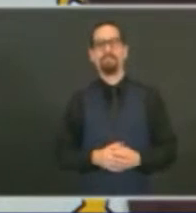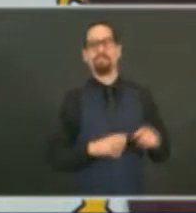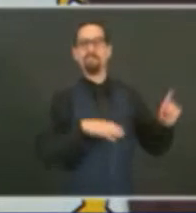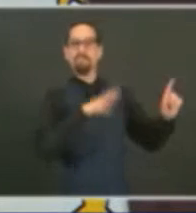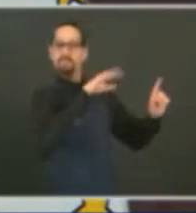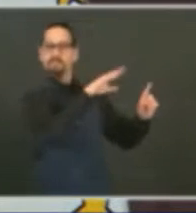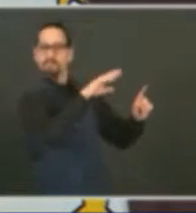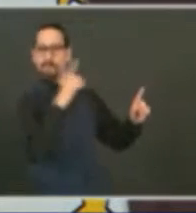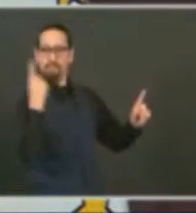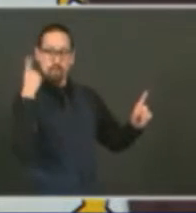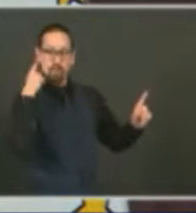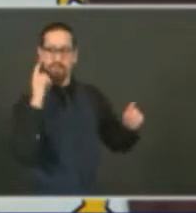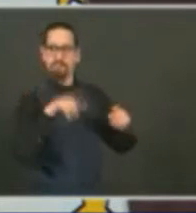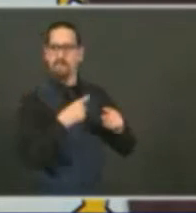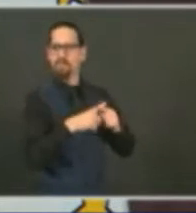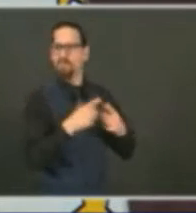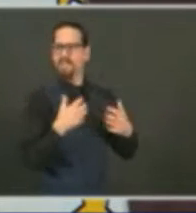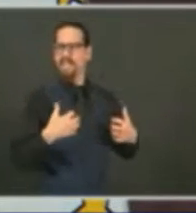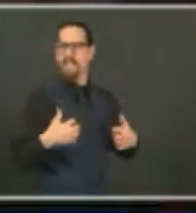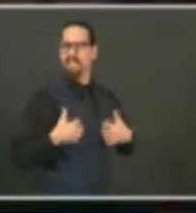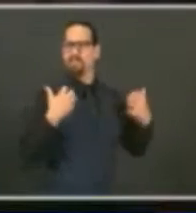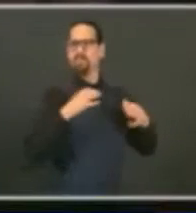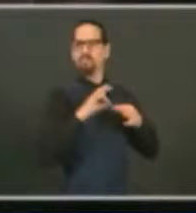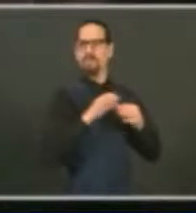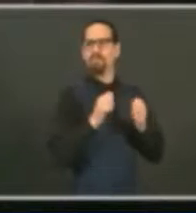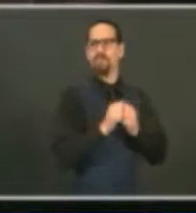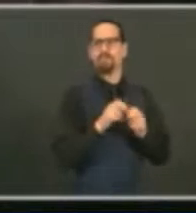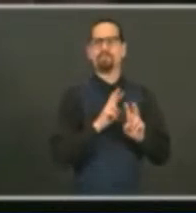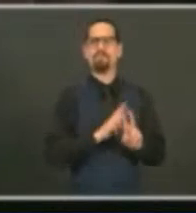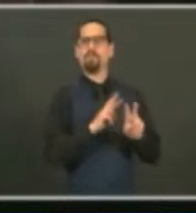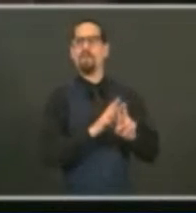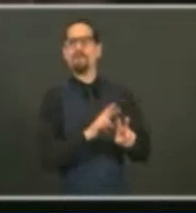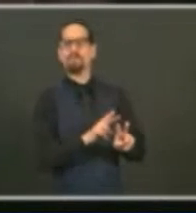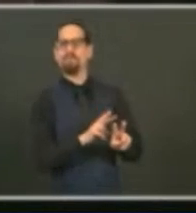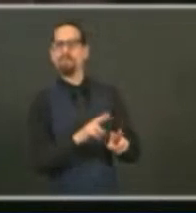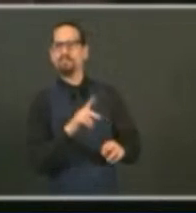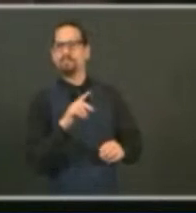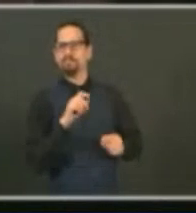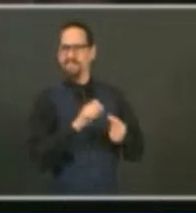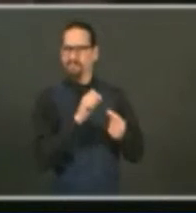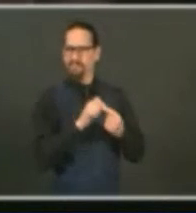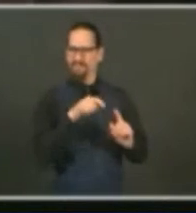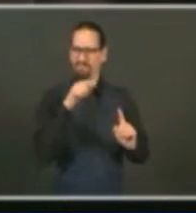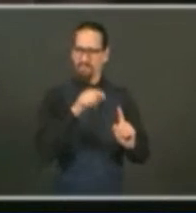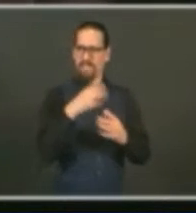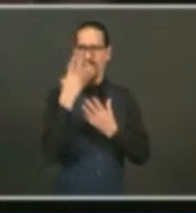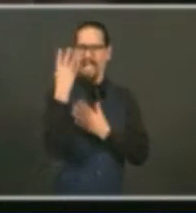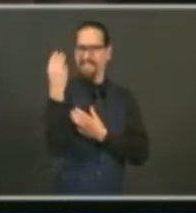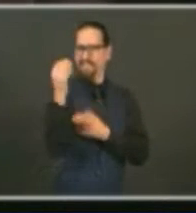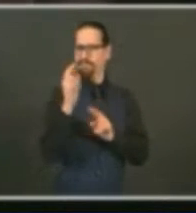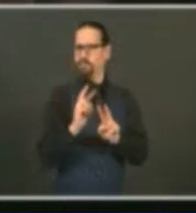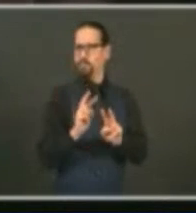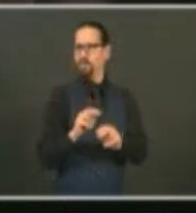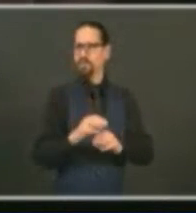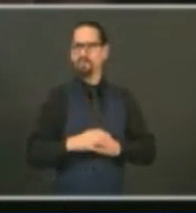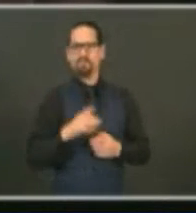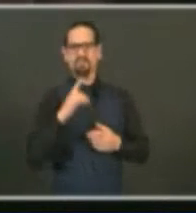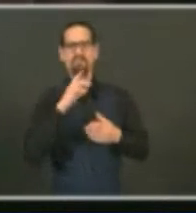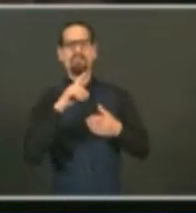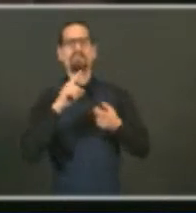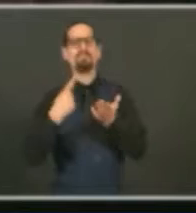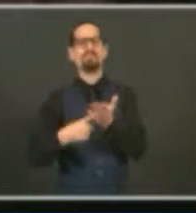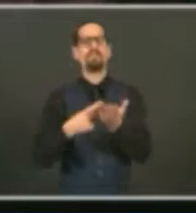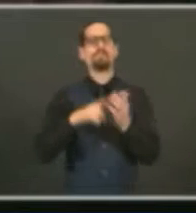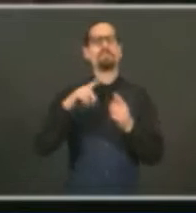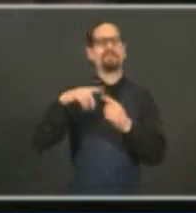and read about the anger surrounding funerals, specifically outdoors. And there's a story in the Journal. I heard from a guy today. His